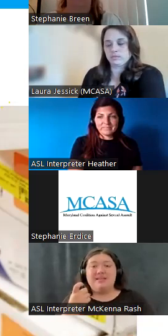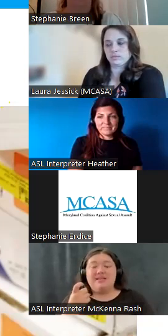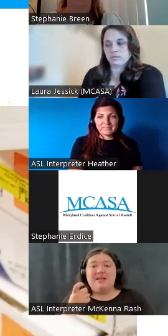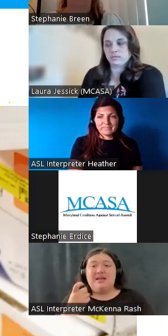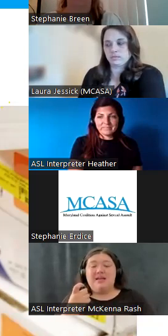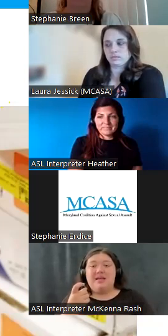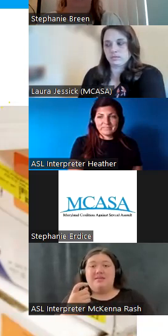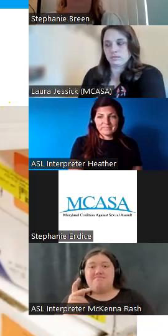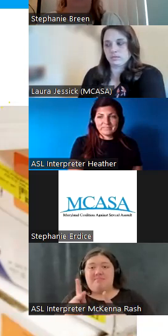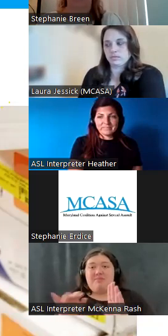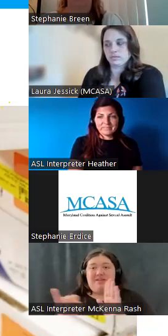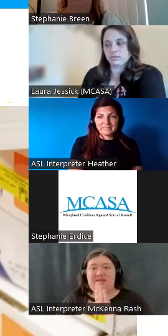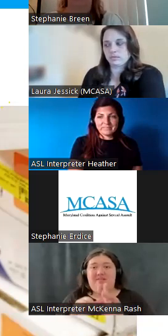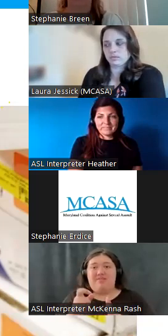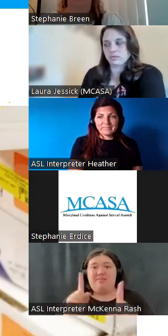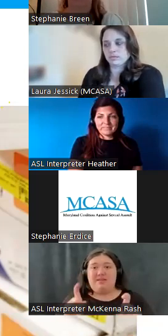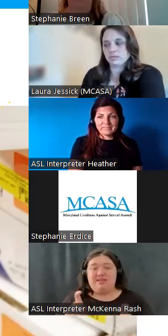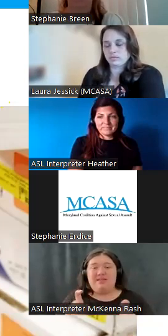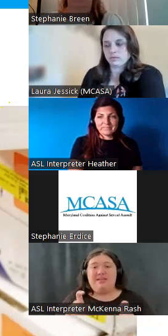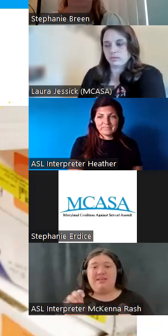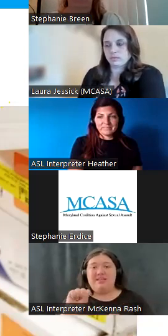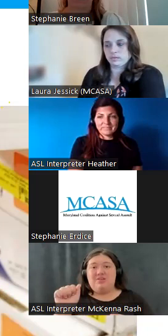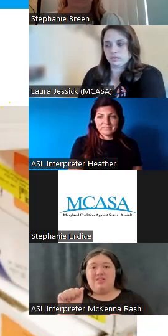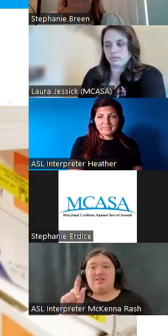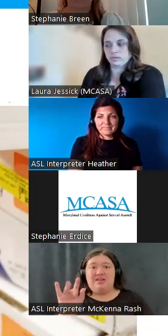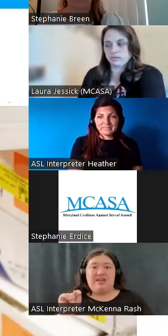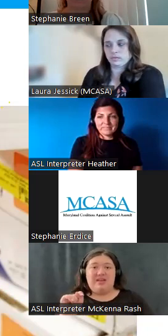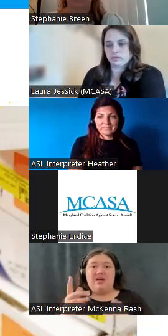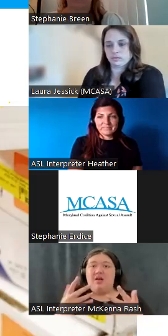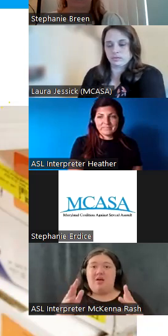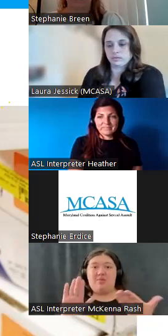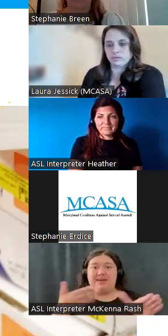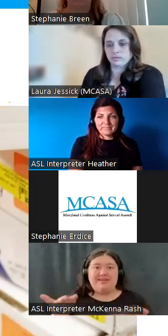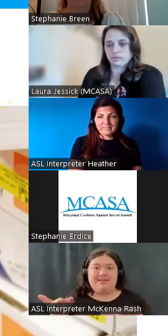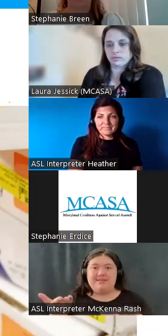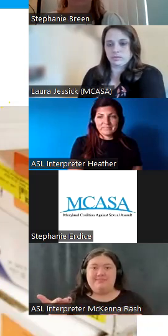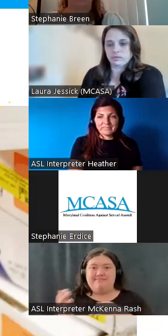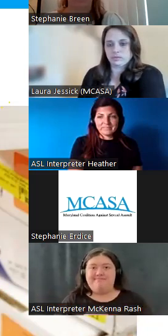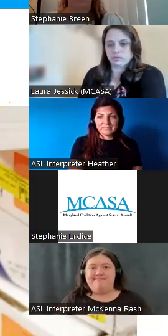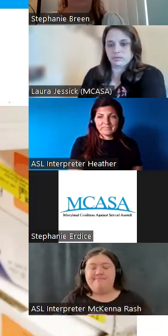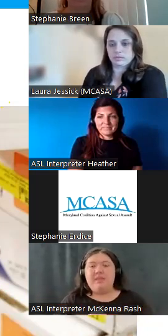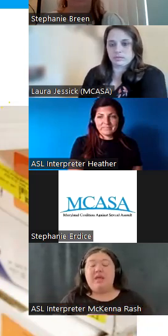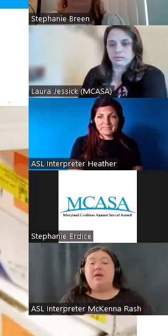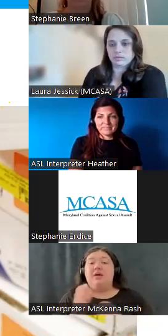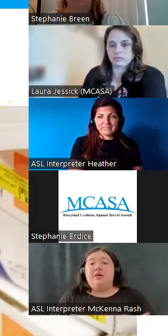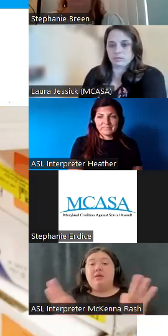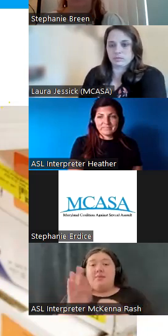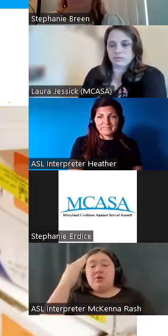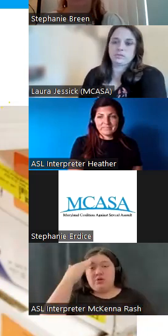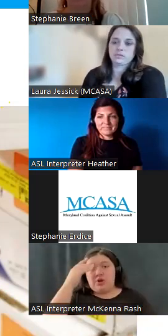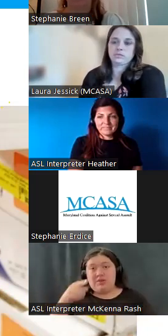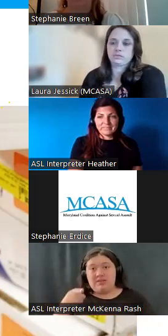that were identified by testing the kit are already deceased. It's important to note that these